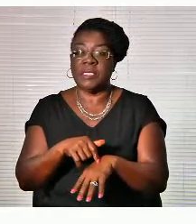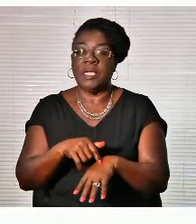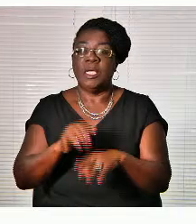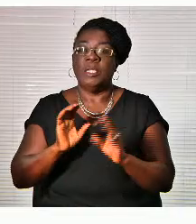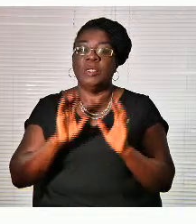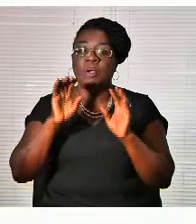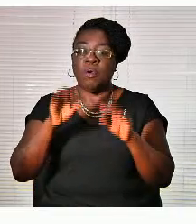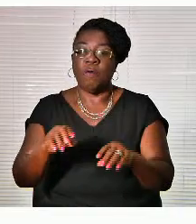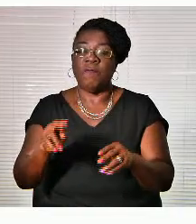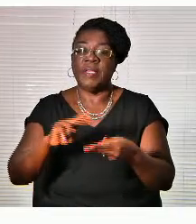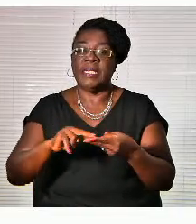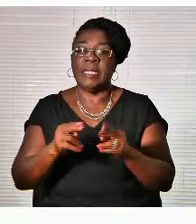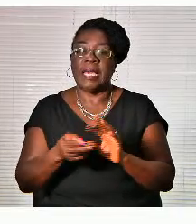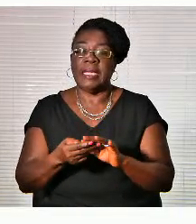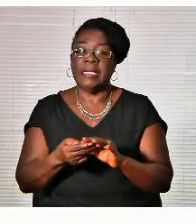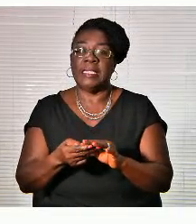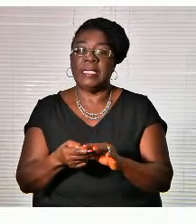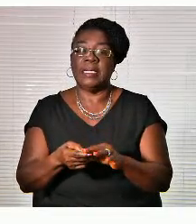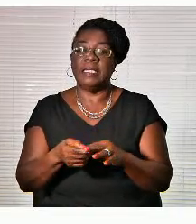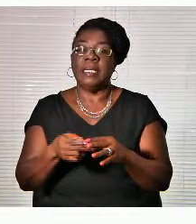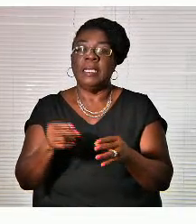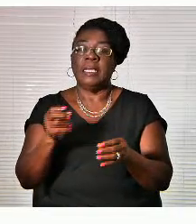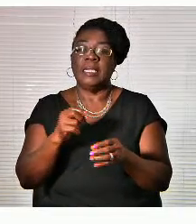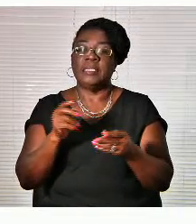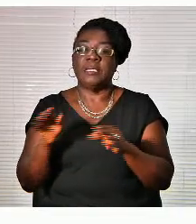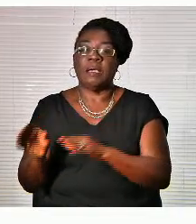cases compared to the first wave.